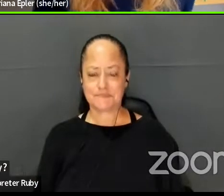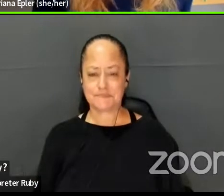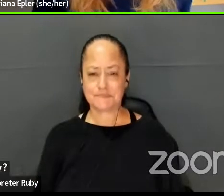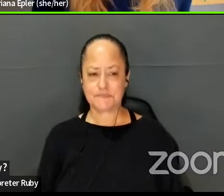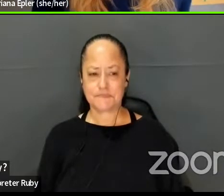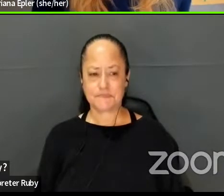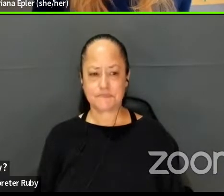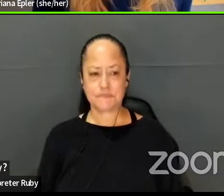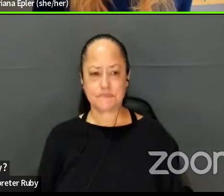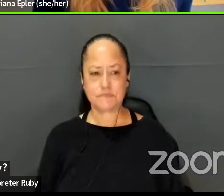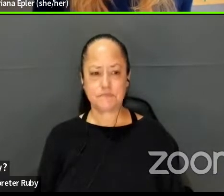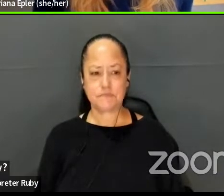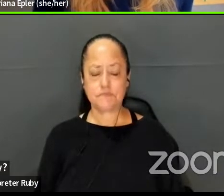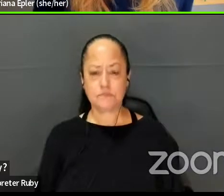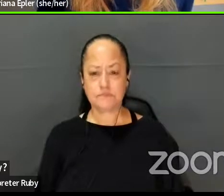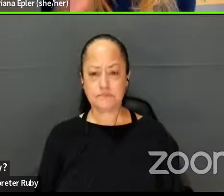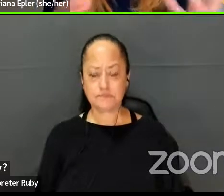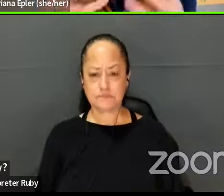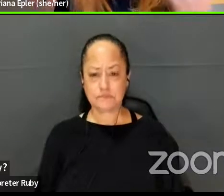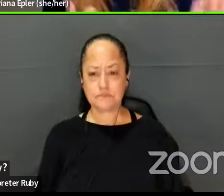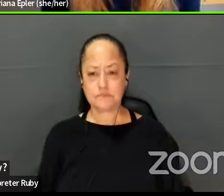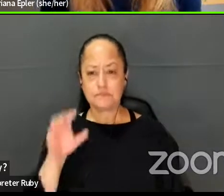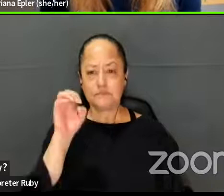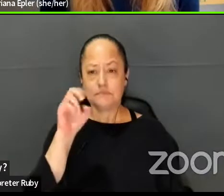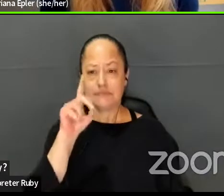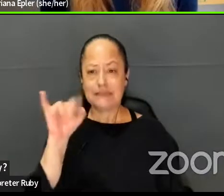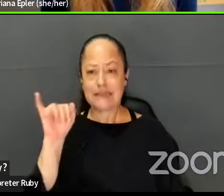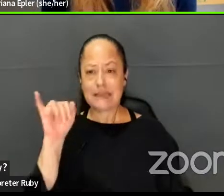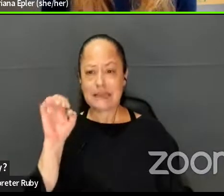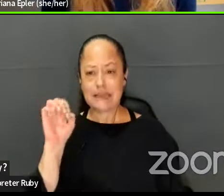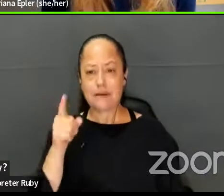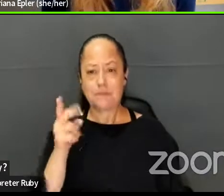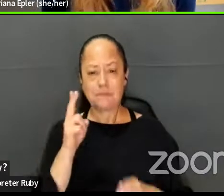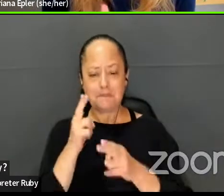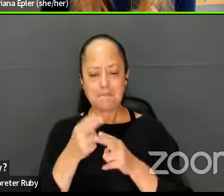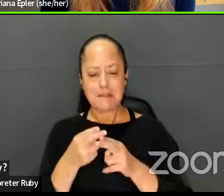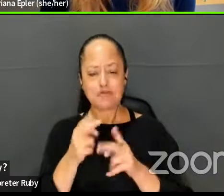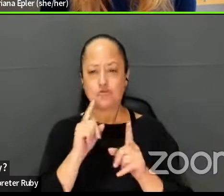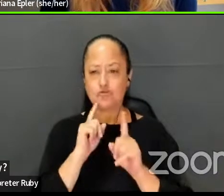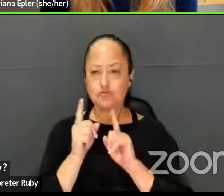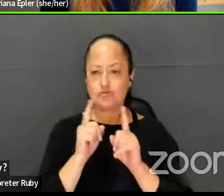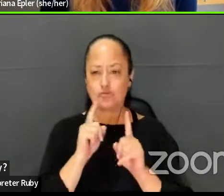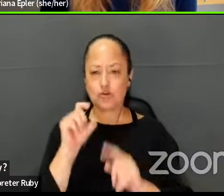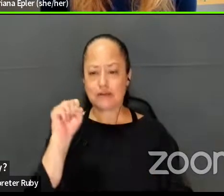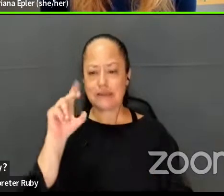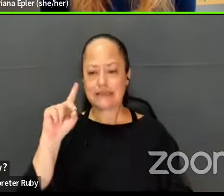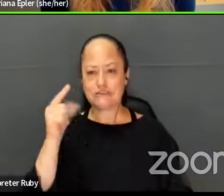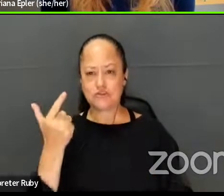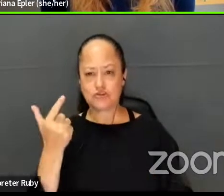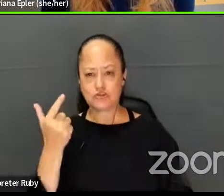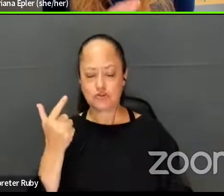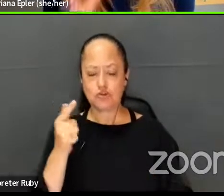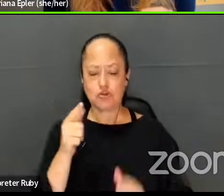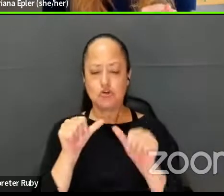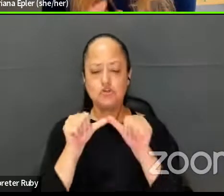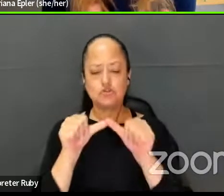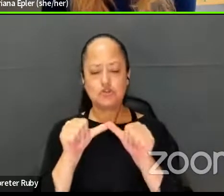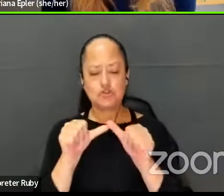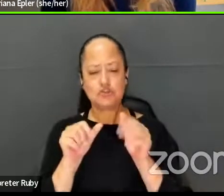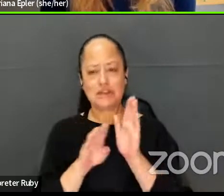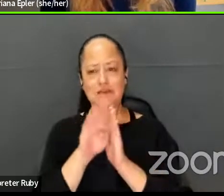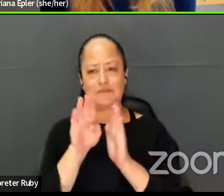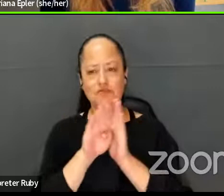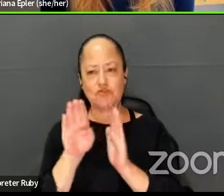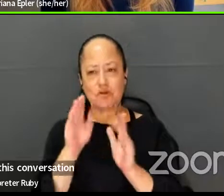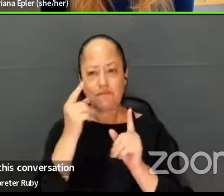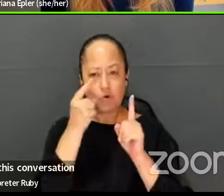And Eddie, you mentioned, we've mentioned in this conversation already, the SDGs, the Sustainable Development Goals. Can you talk a little bit about your